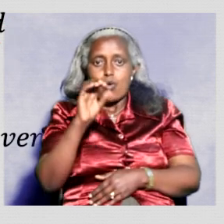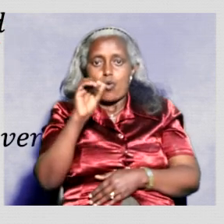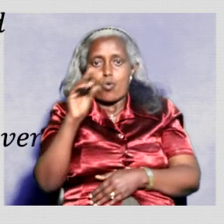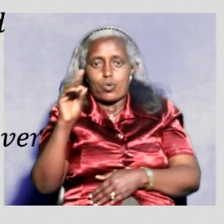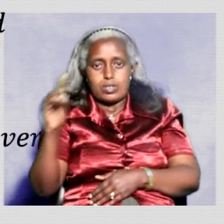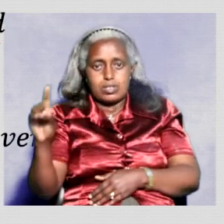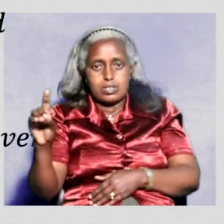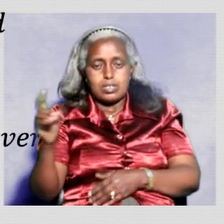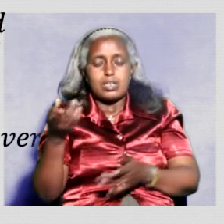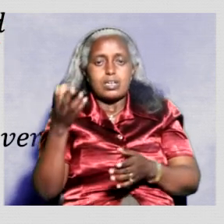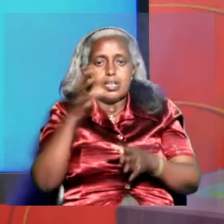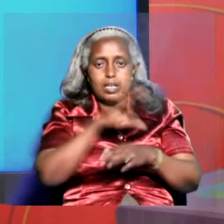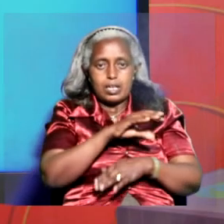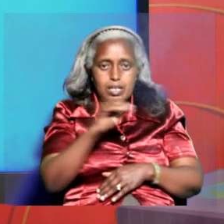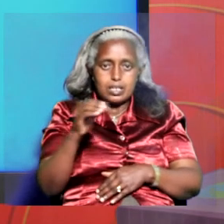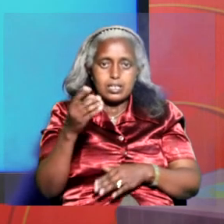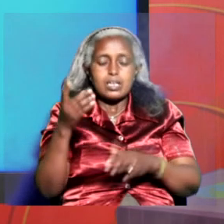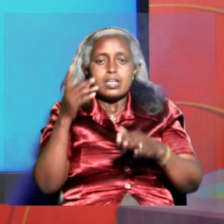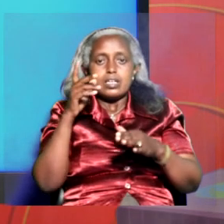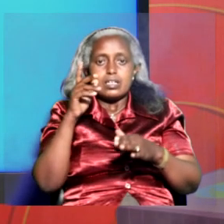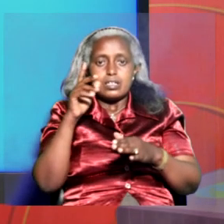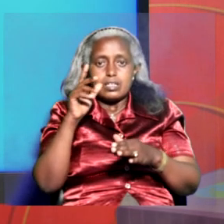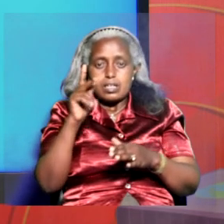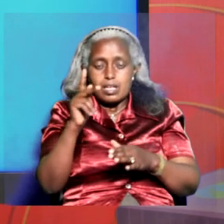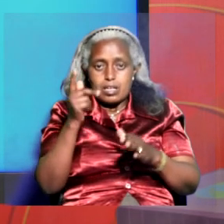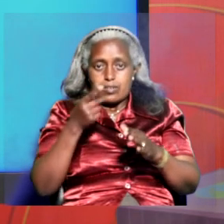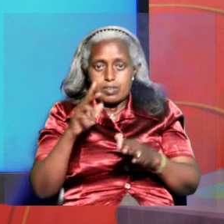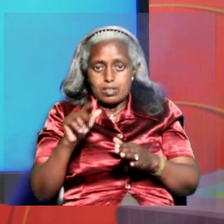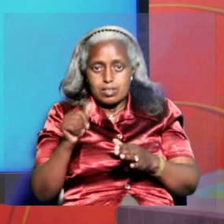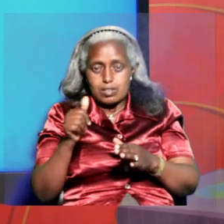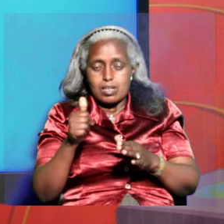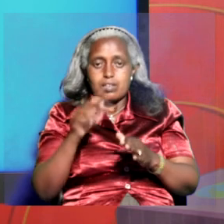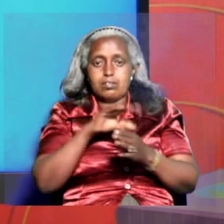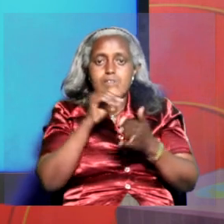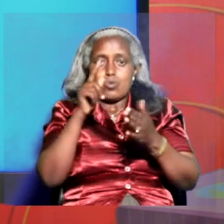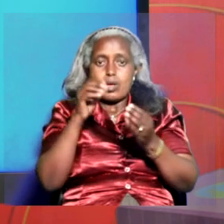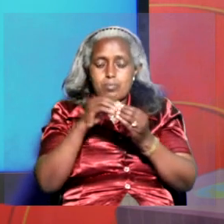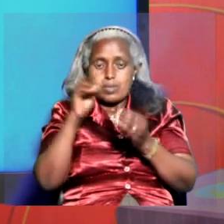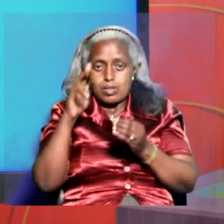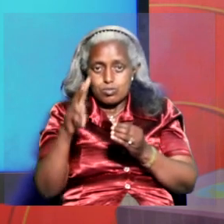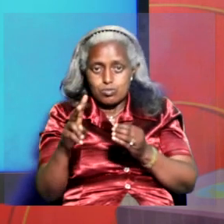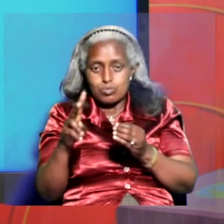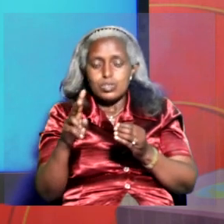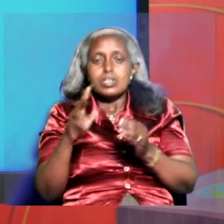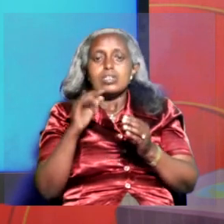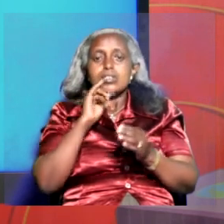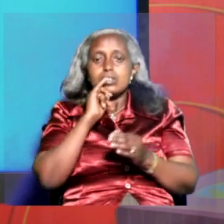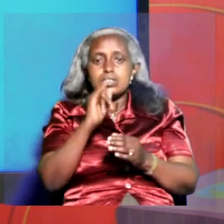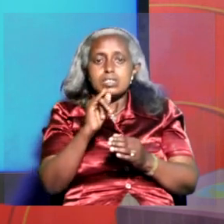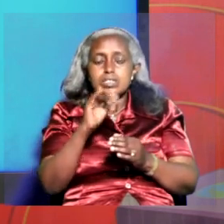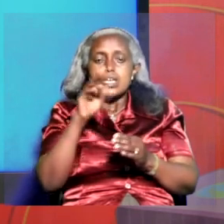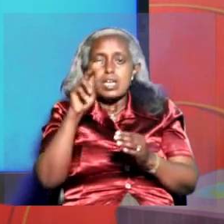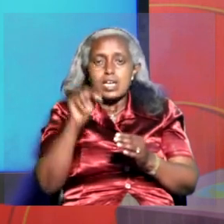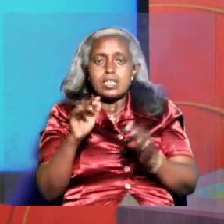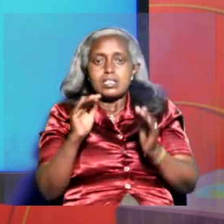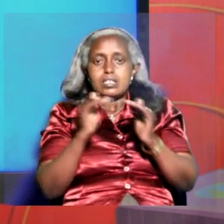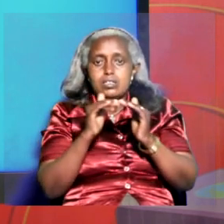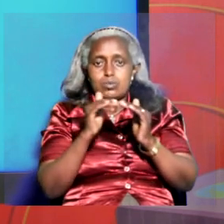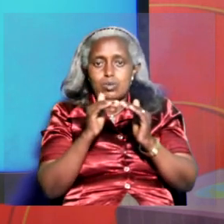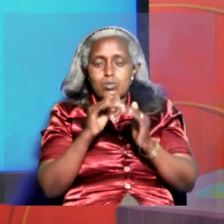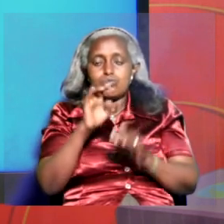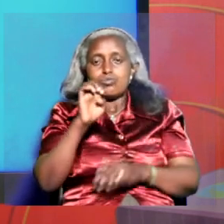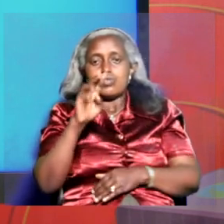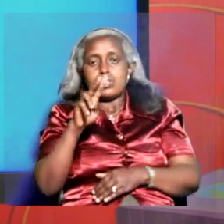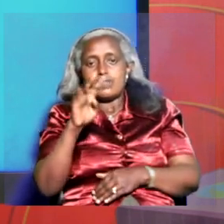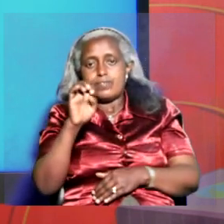odd. And kn over 10 plus kn over 10 plus 1 over 2's item, when n is it is